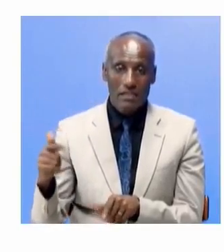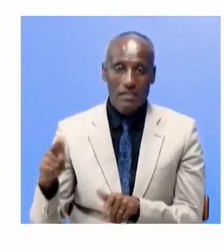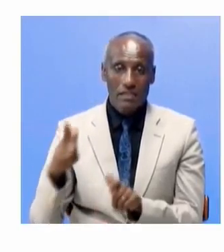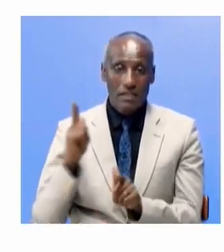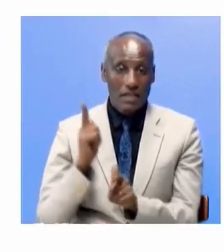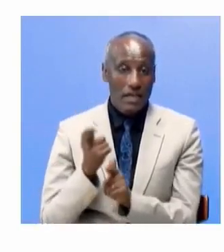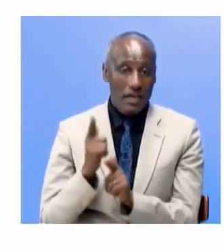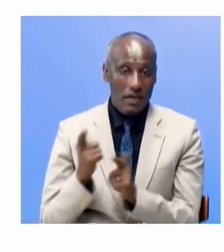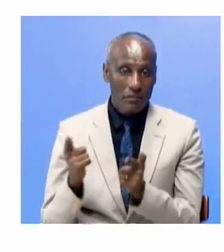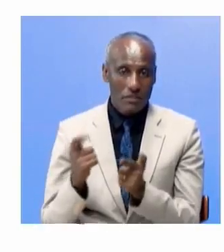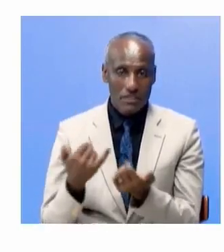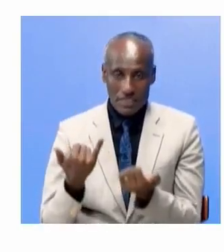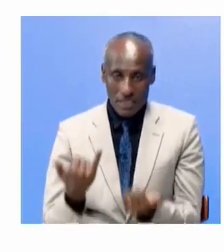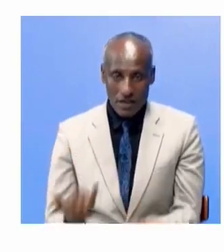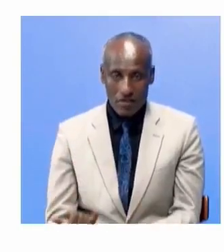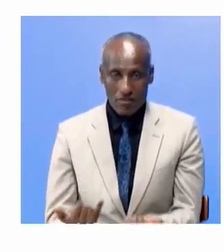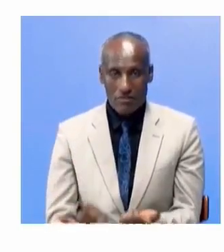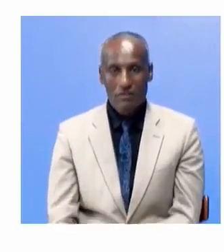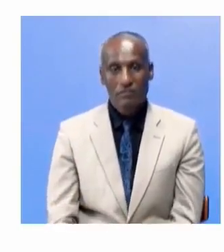games